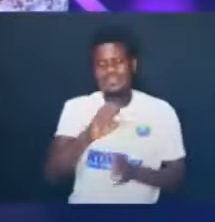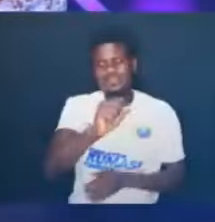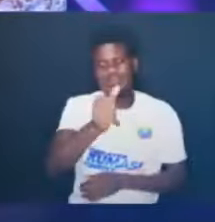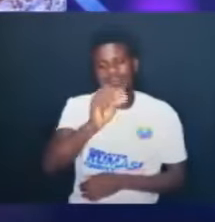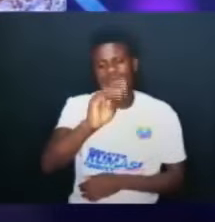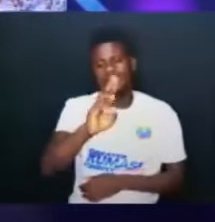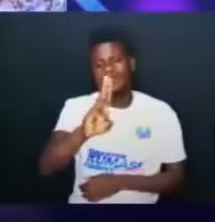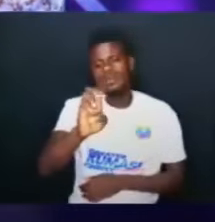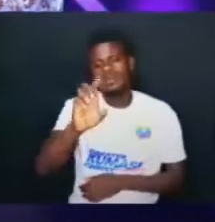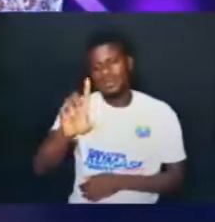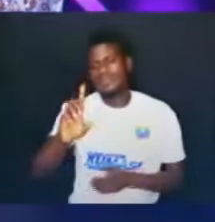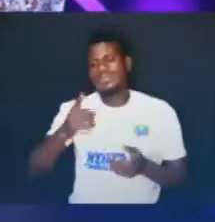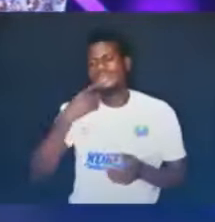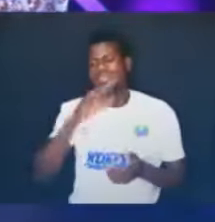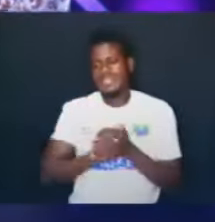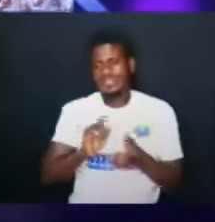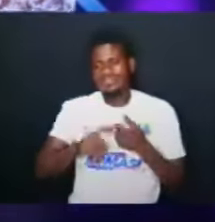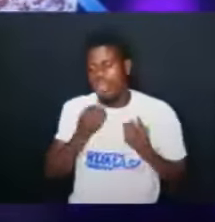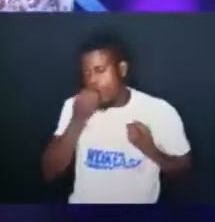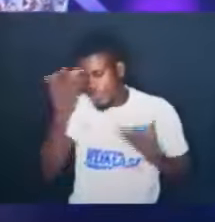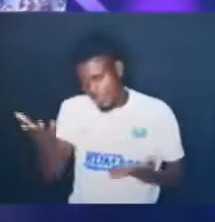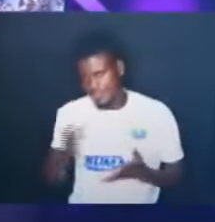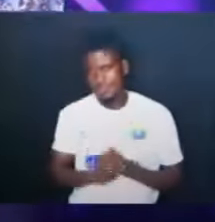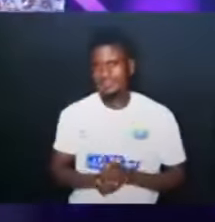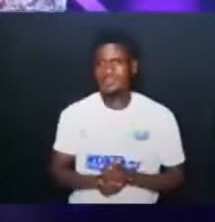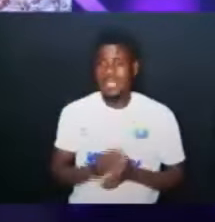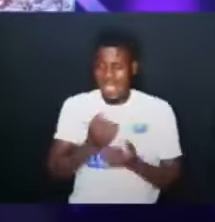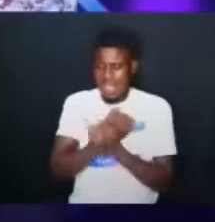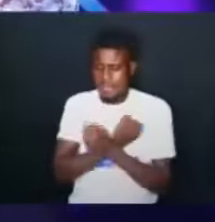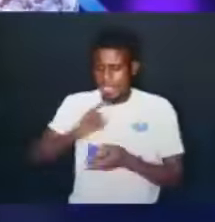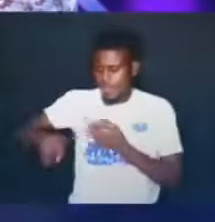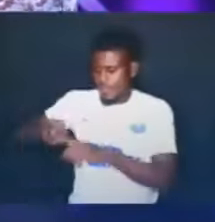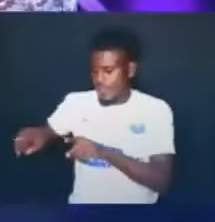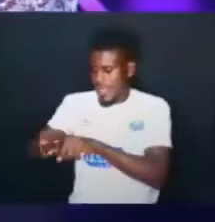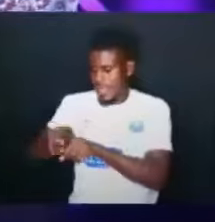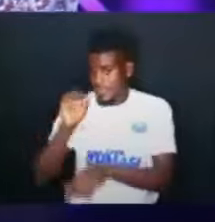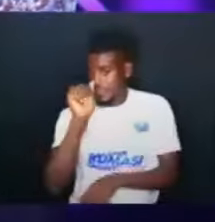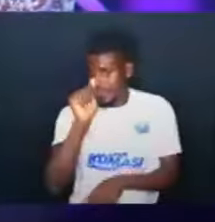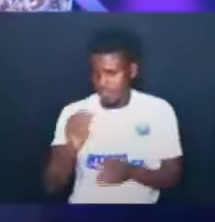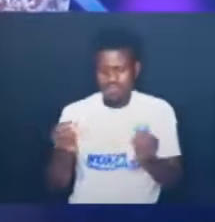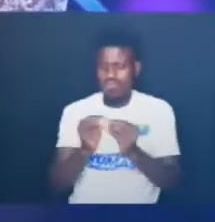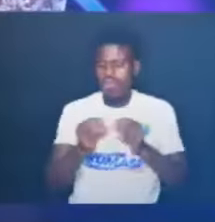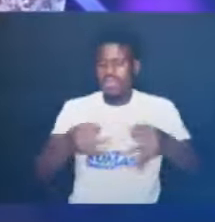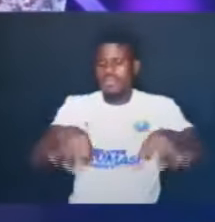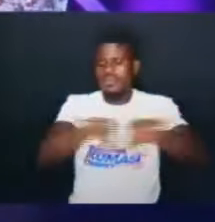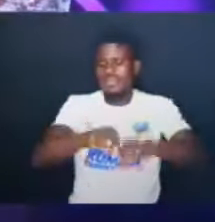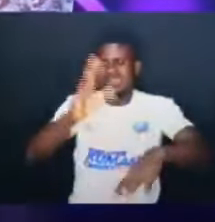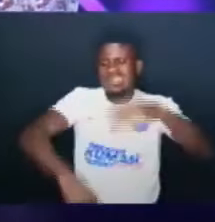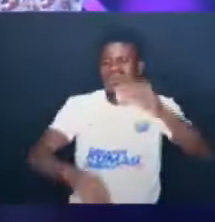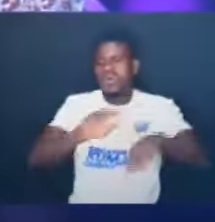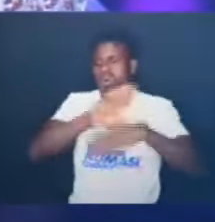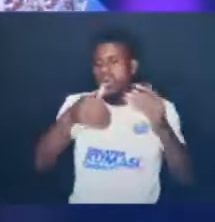this man is saying that loving God and loving your neighbor as yourself is more important than all burnt